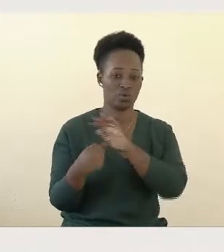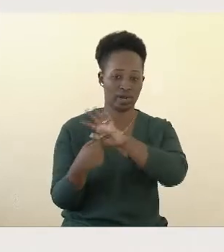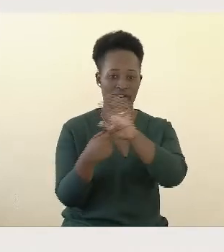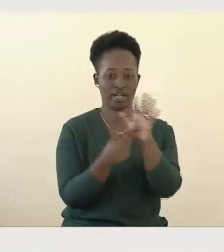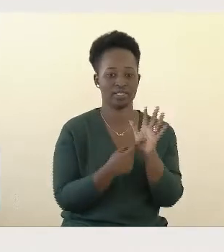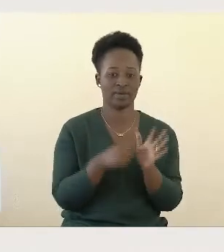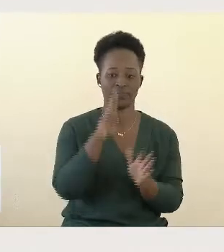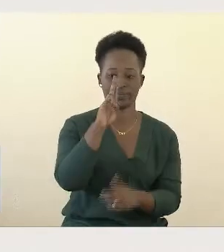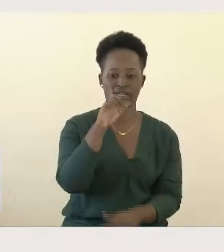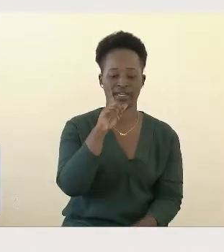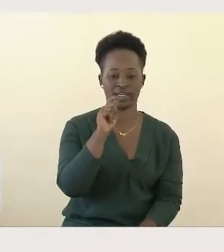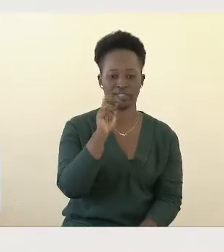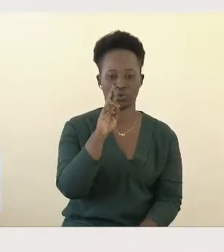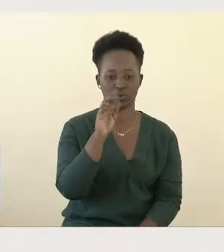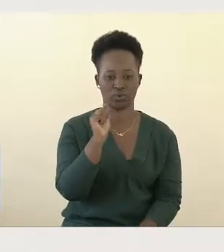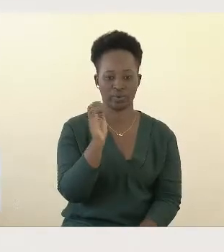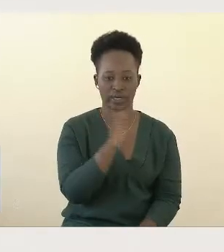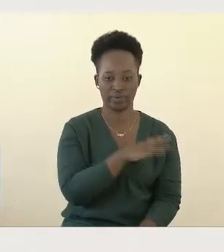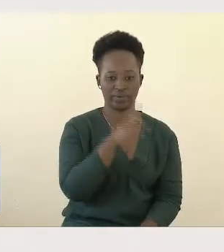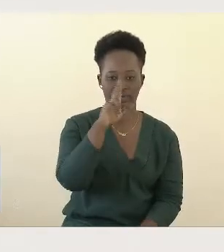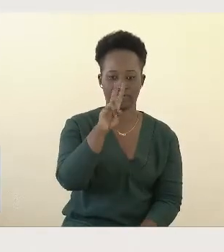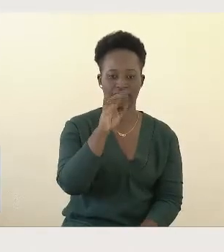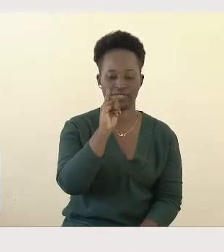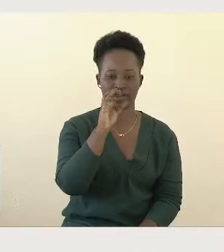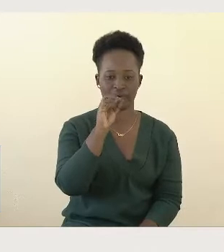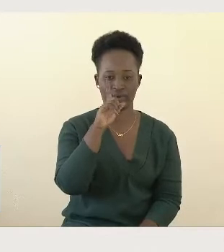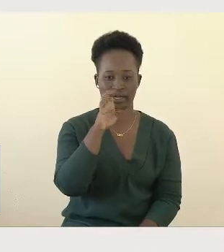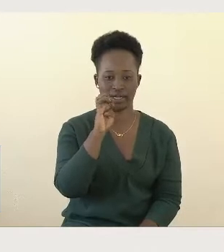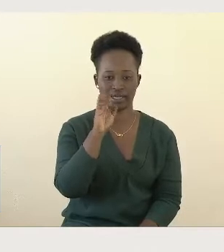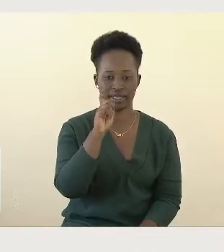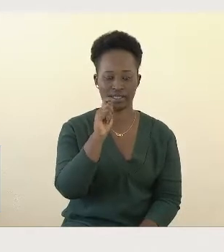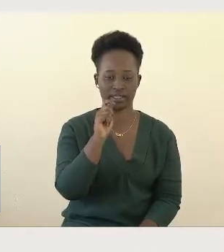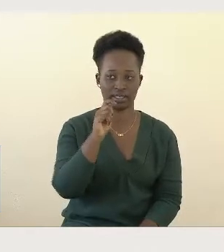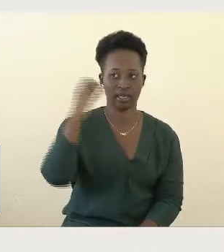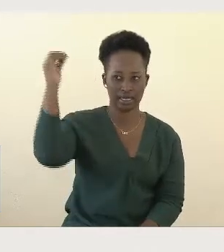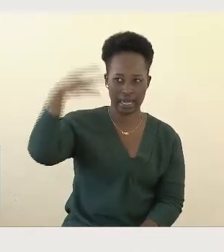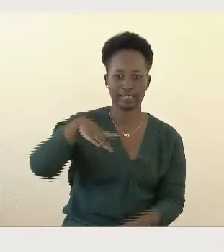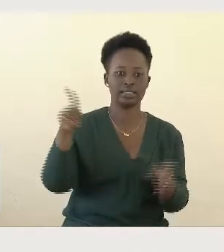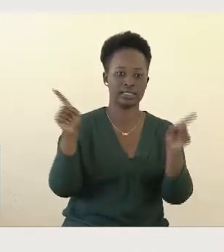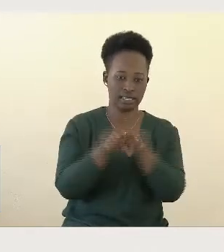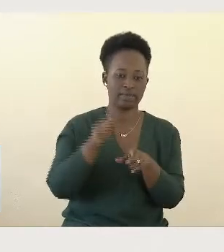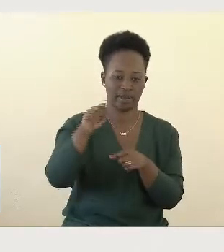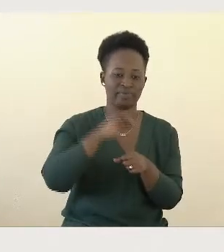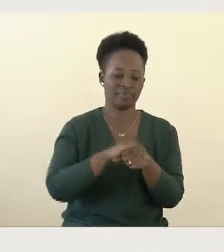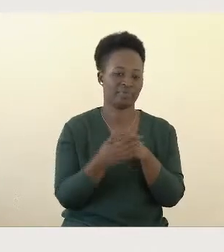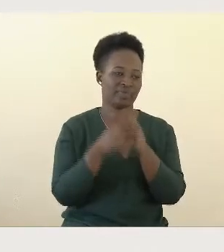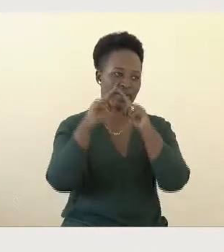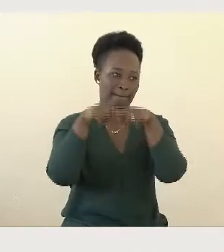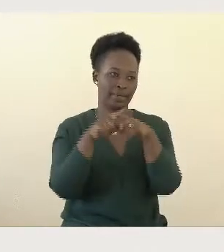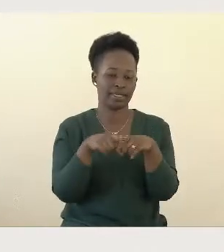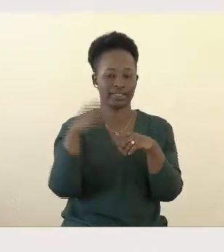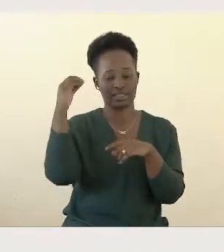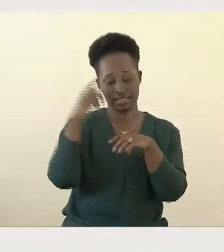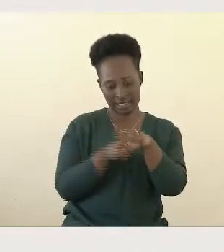ultraviolet light, so ultraviolet light is also manufactured by the skin. Let's go to the development of the lesson